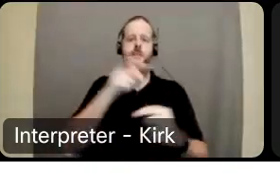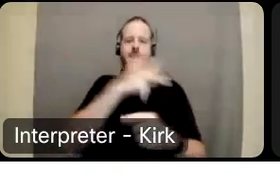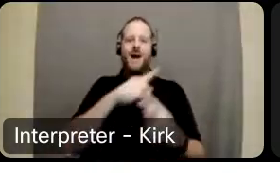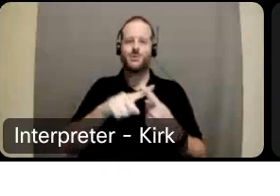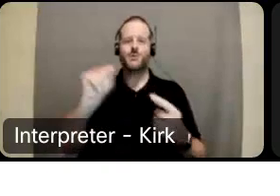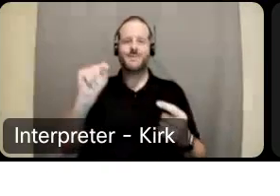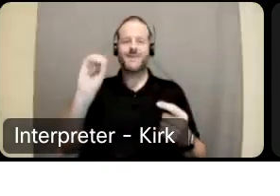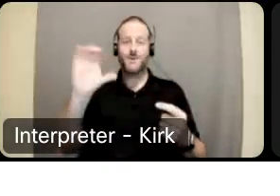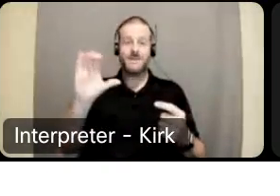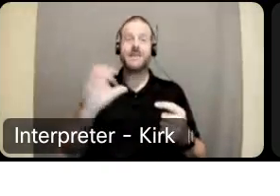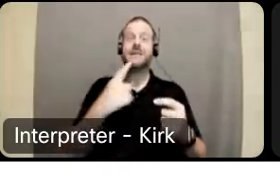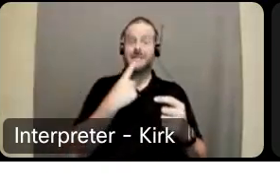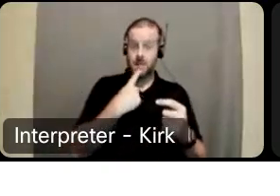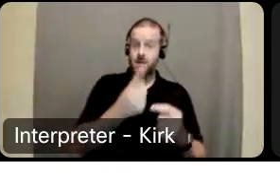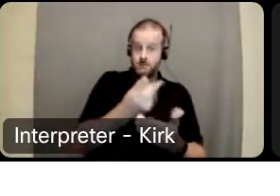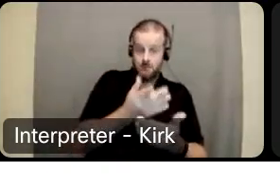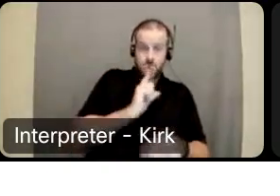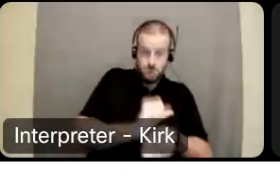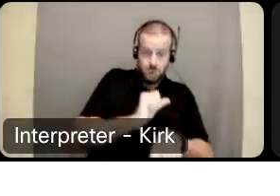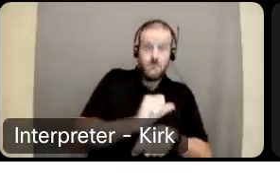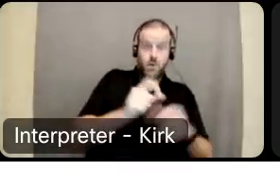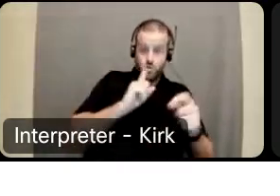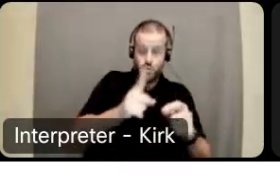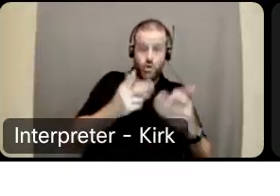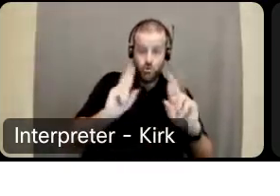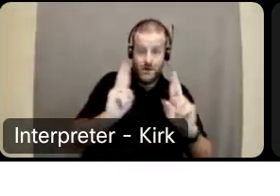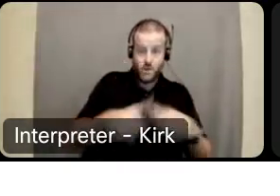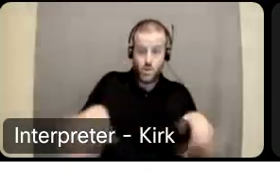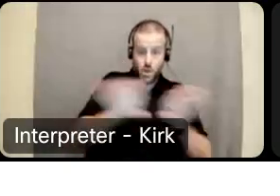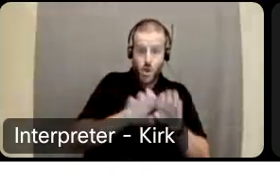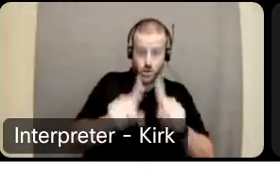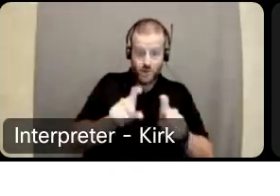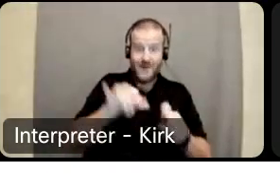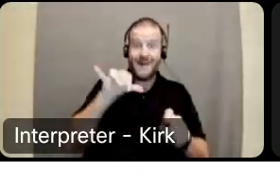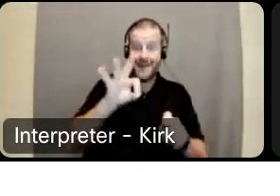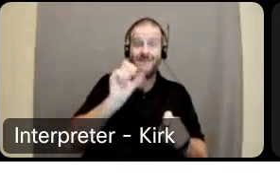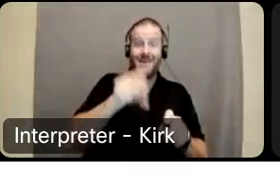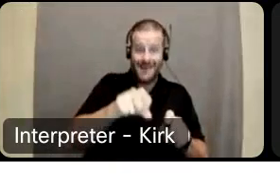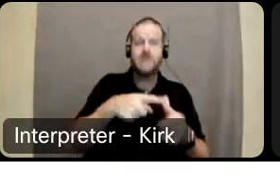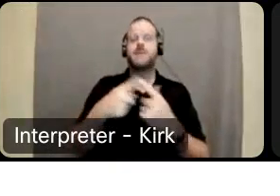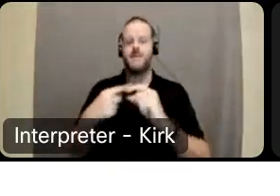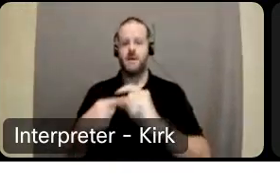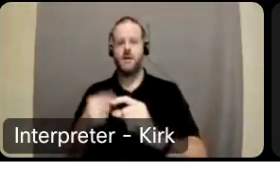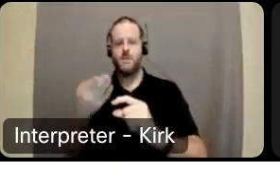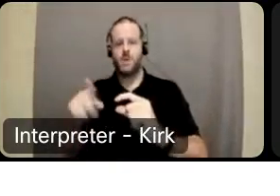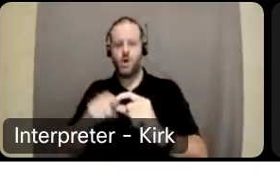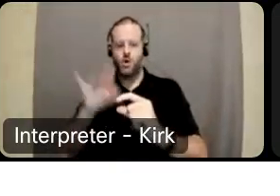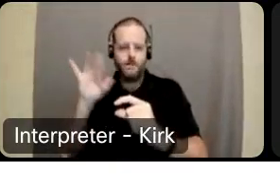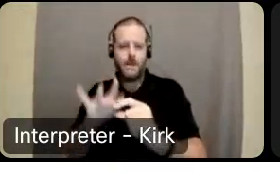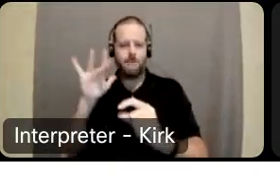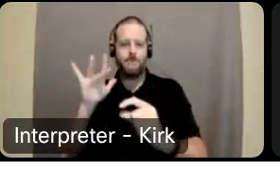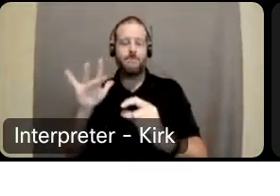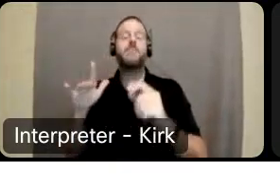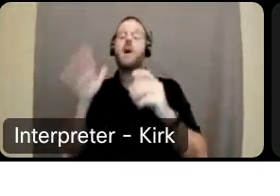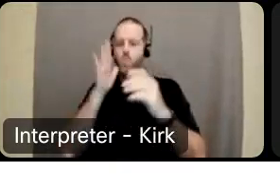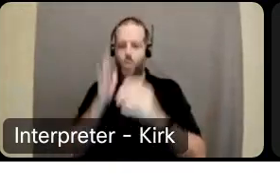to verify, are you sure you're ready to submit and close the survey? If yes, you can finalize it by clicking here, and then that